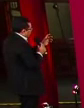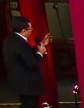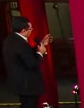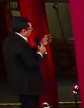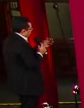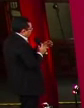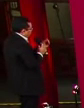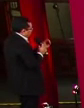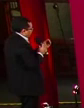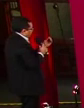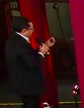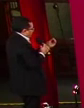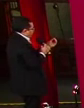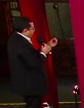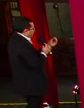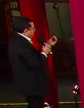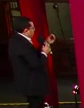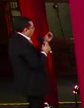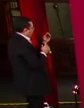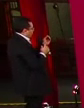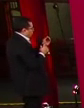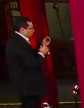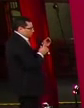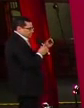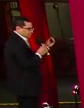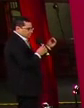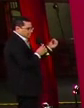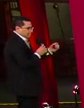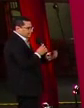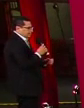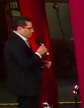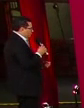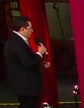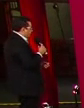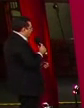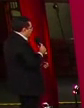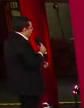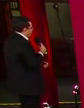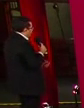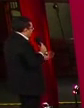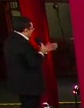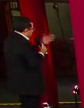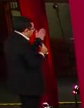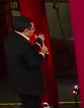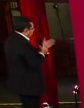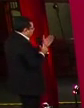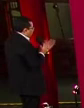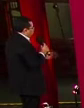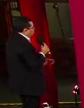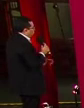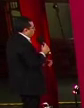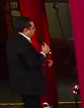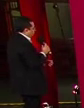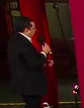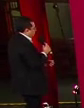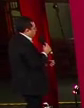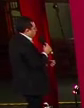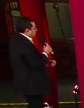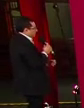can see, as usually, we have the graphic distribution of the burden of